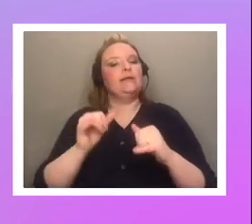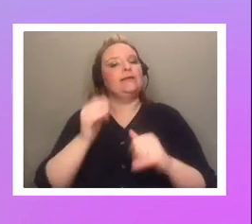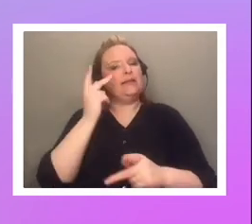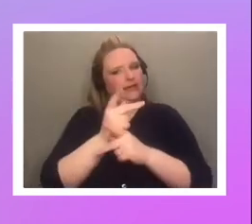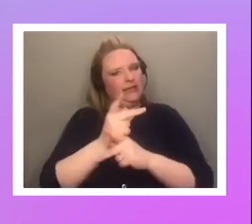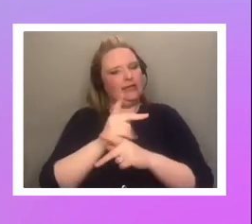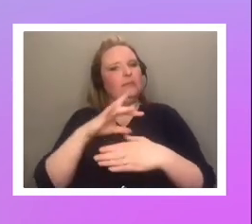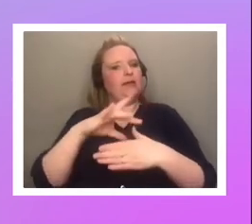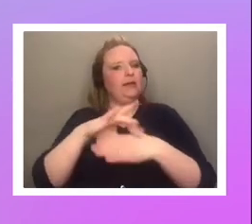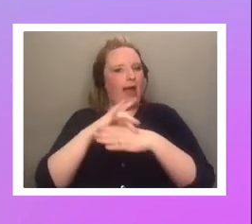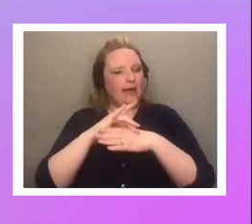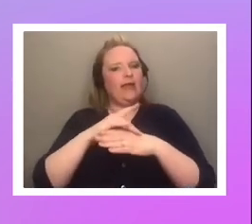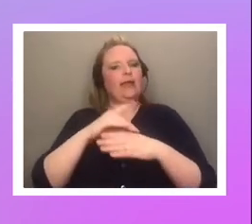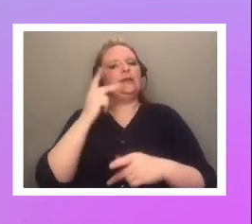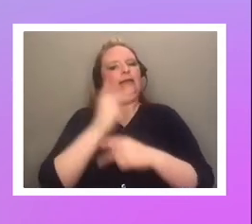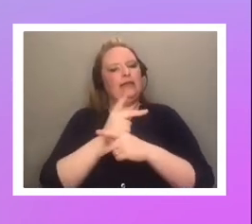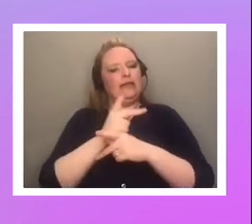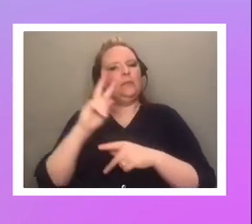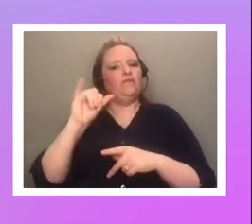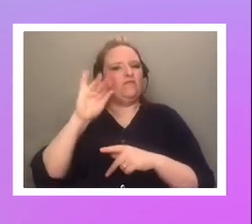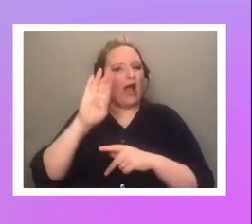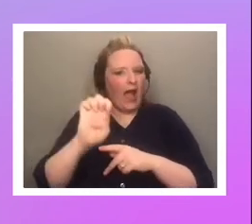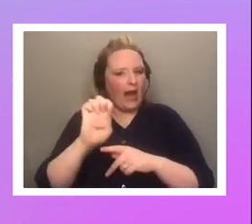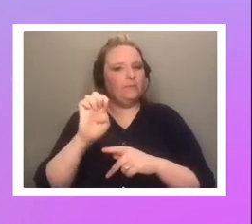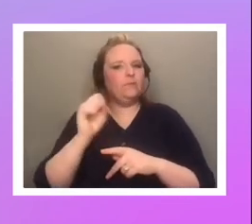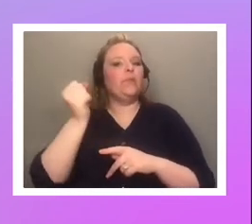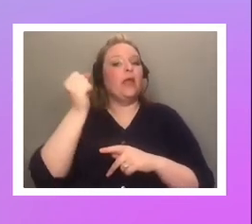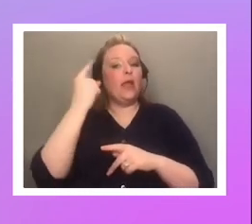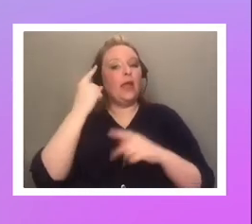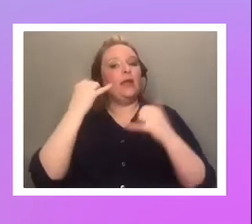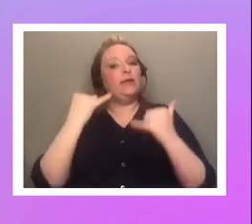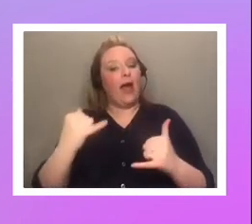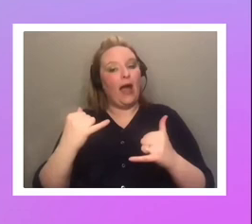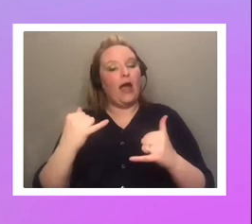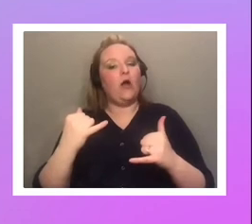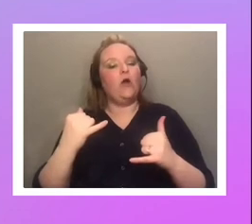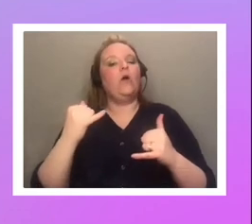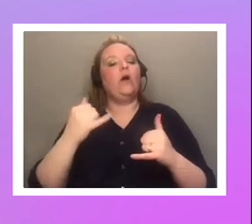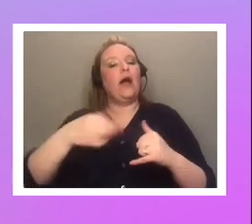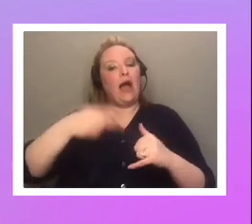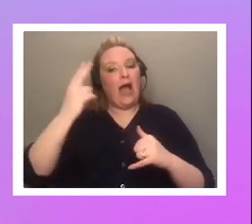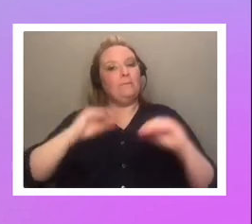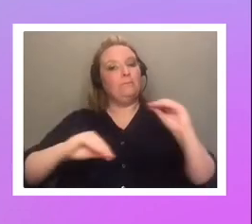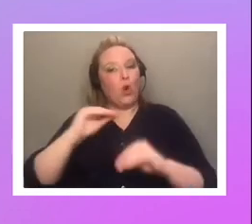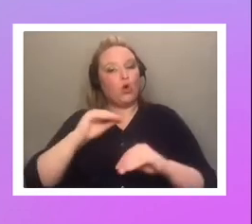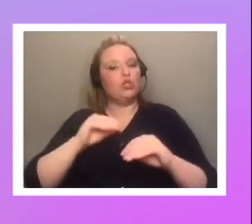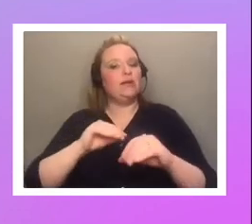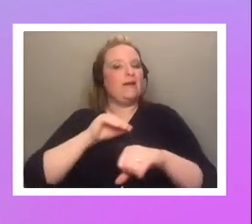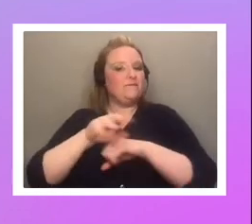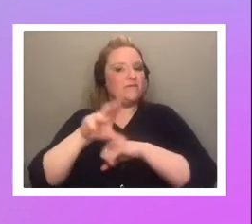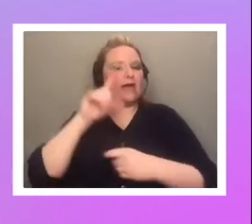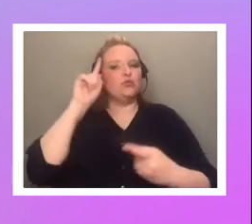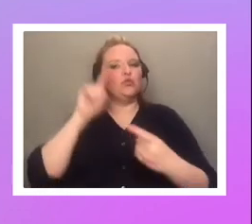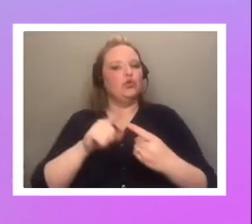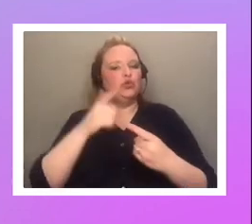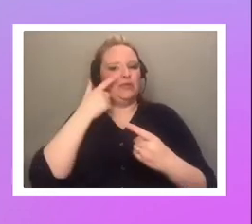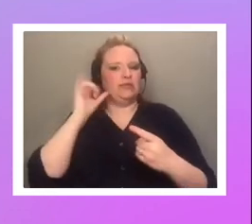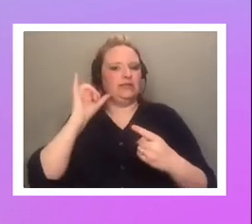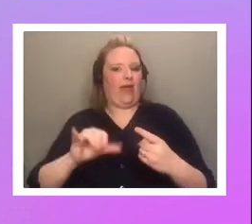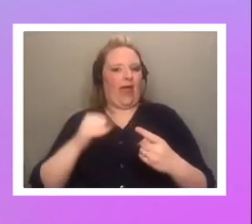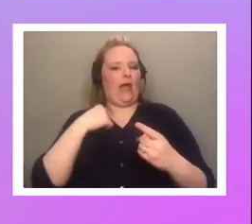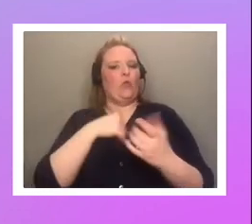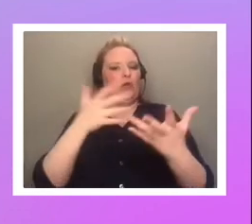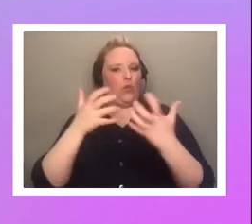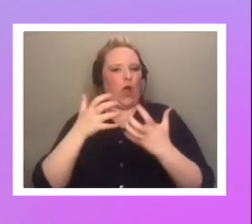content and the vibe of the content, but we have the high motion effects have been reduced because that's what we wanted and what